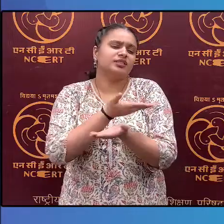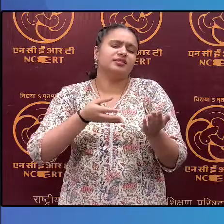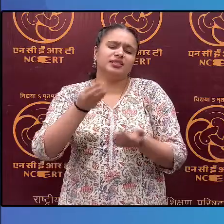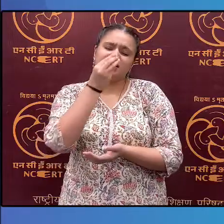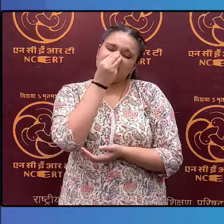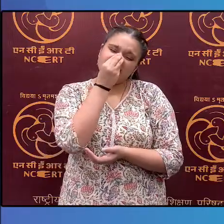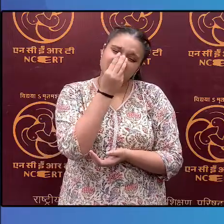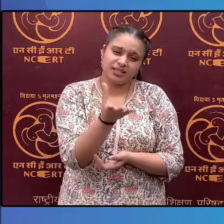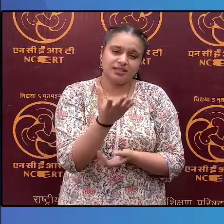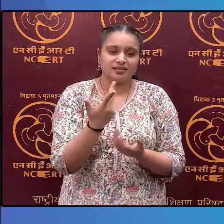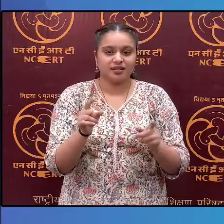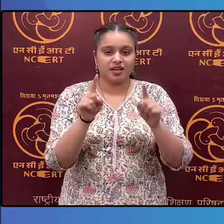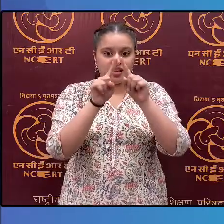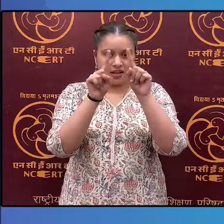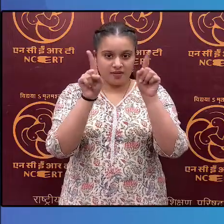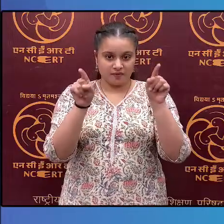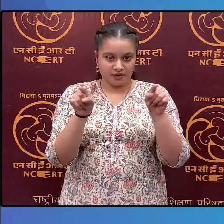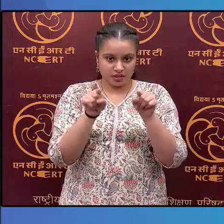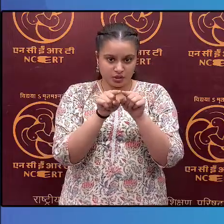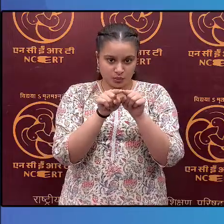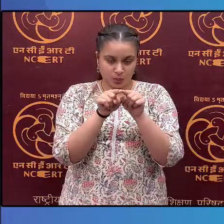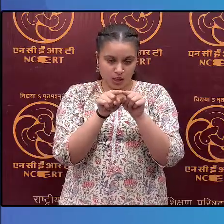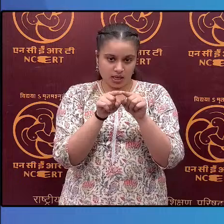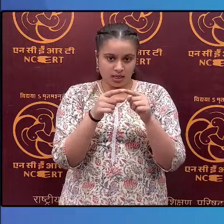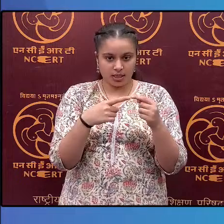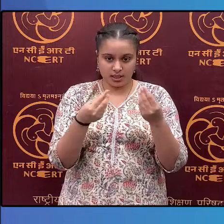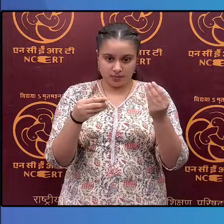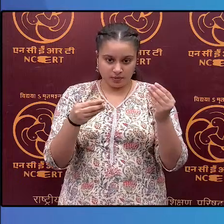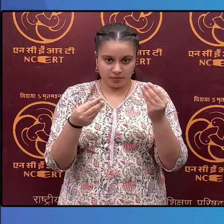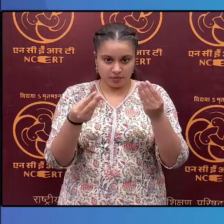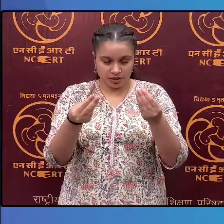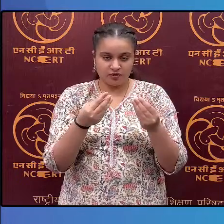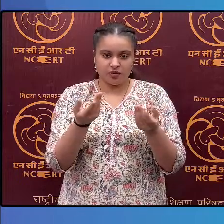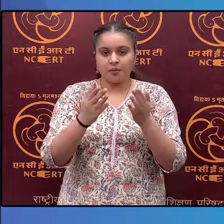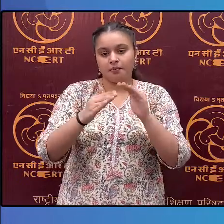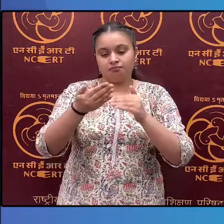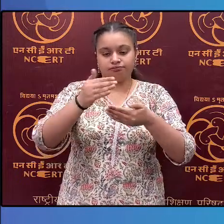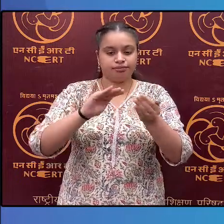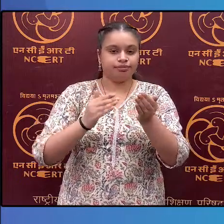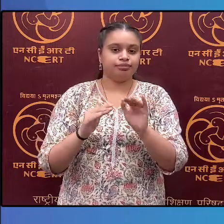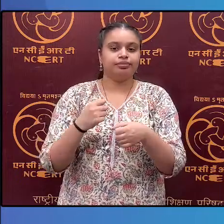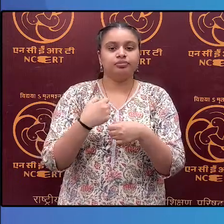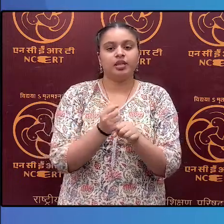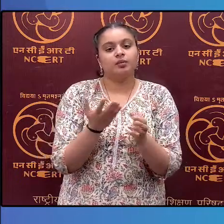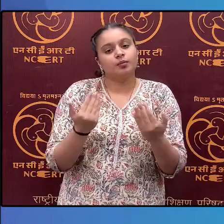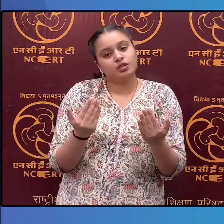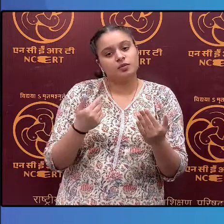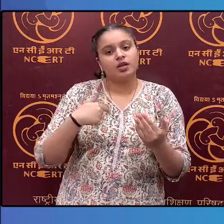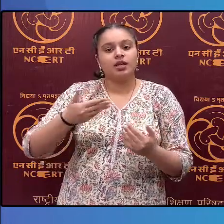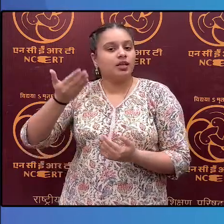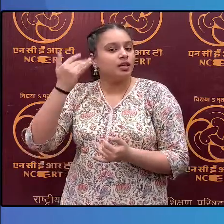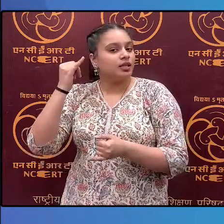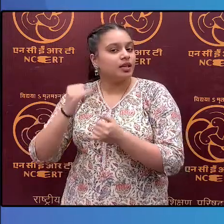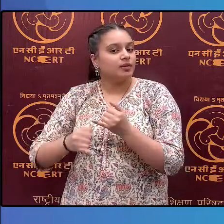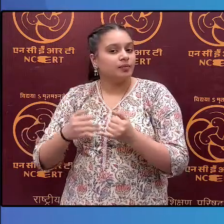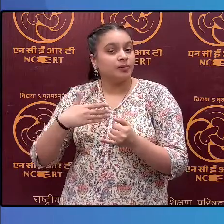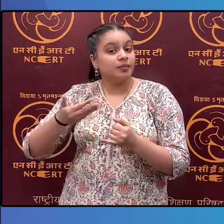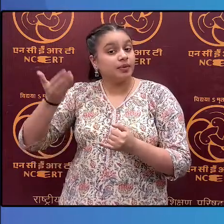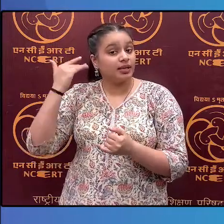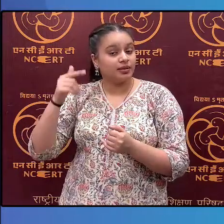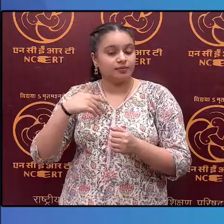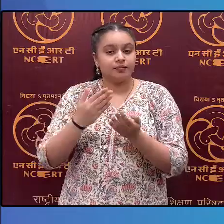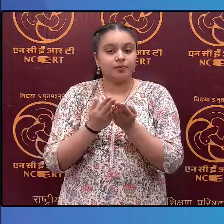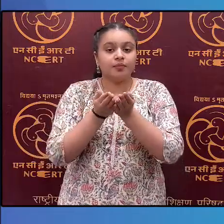have to take a square piece of paper and you can make all this. Last time we showed you how to make a paper boat. It's